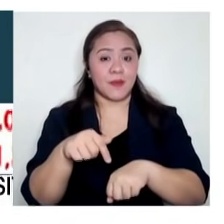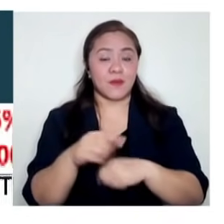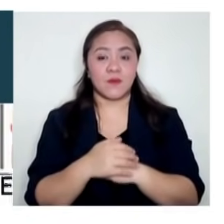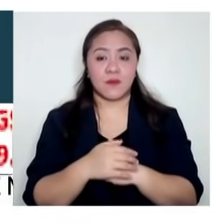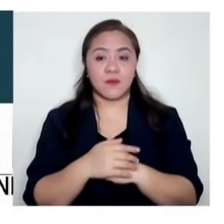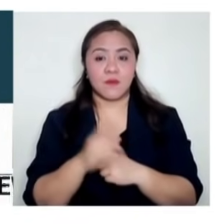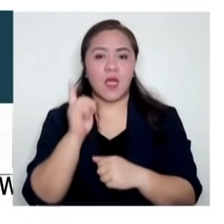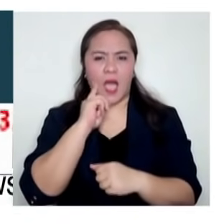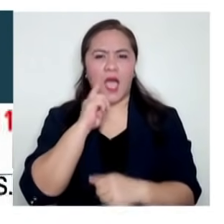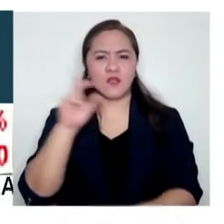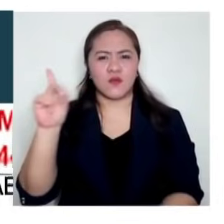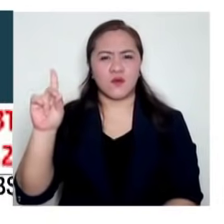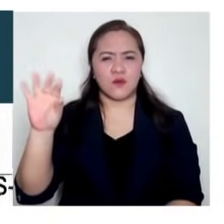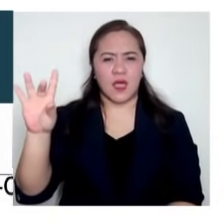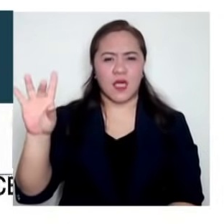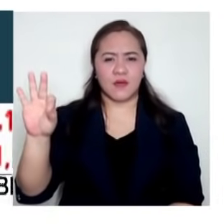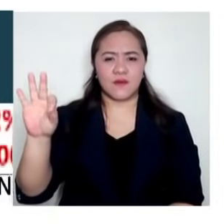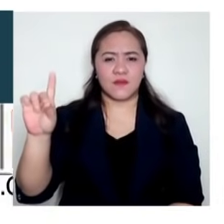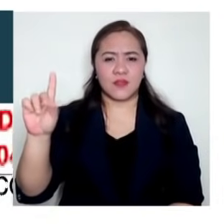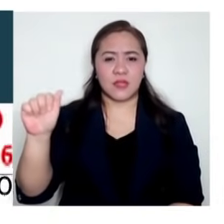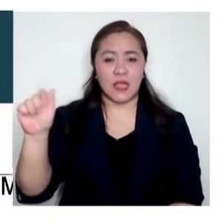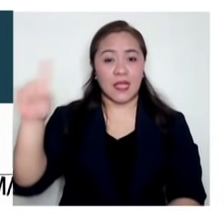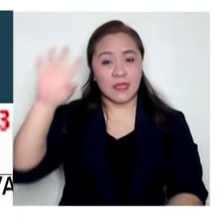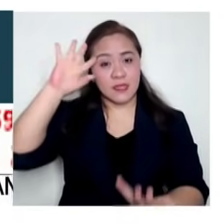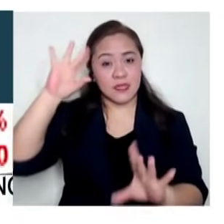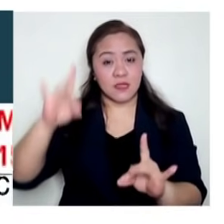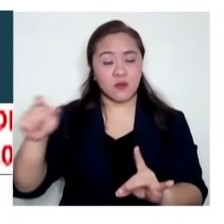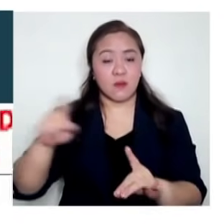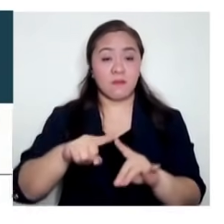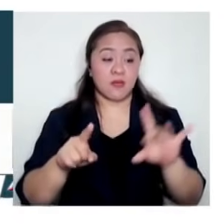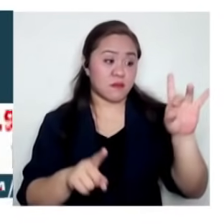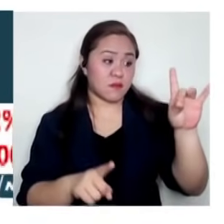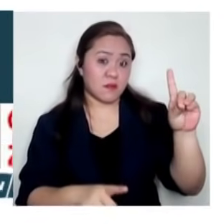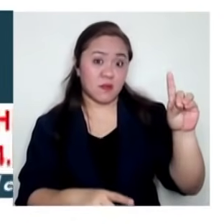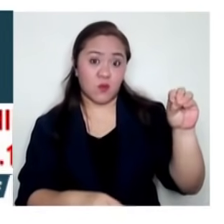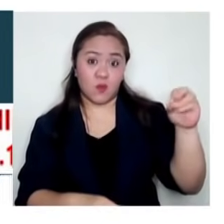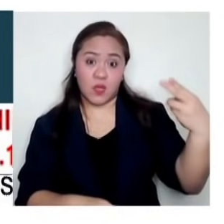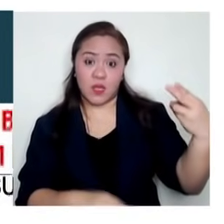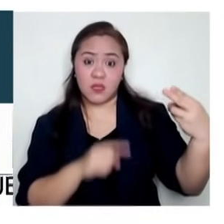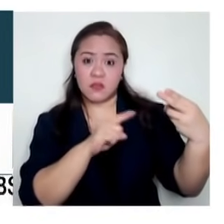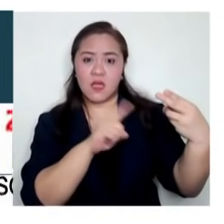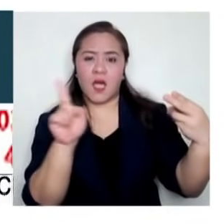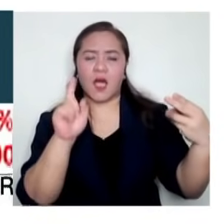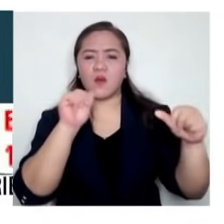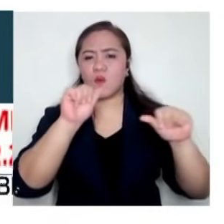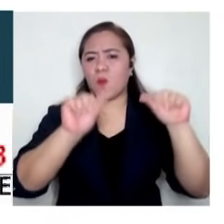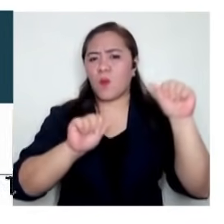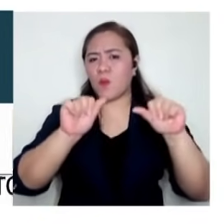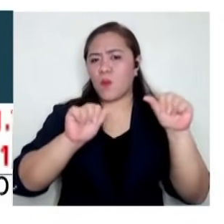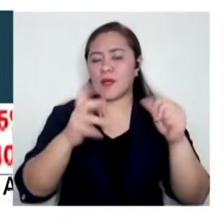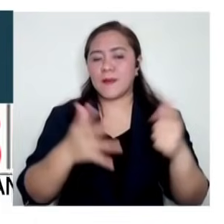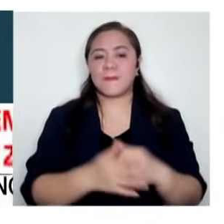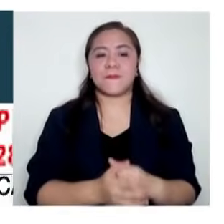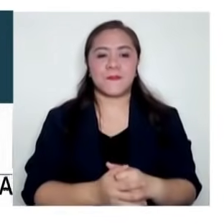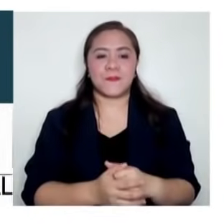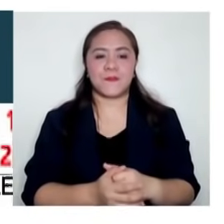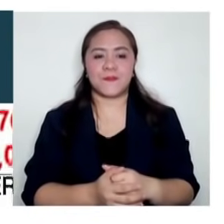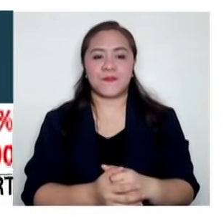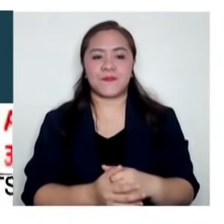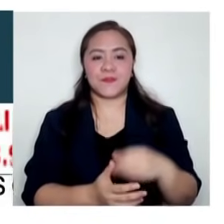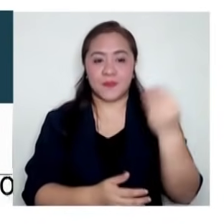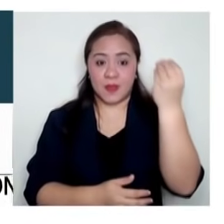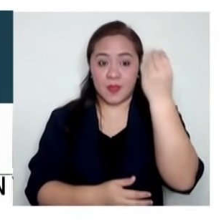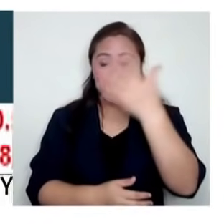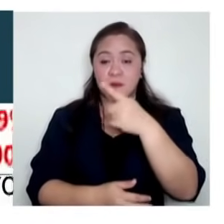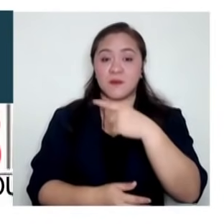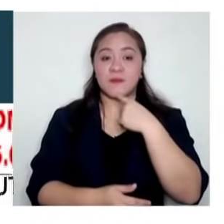FDA decision to make, but what is the DOH's assessment regarding this? First, Carmina, I'd just like to qualify